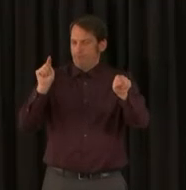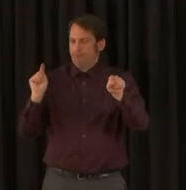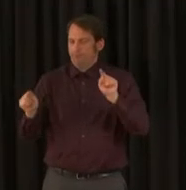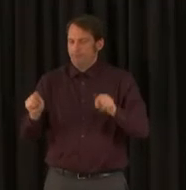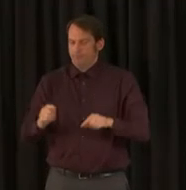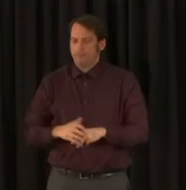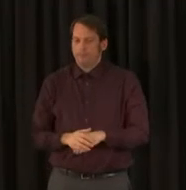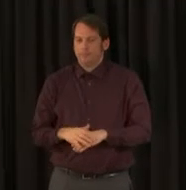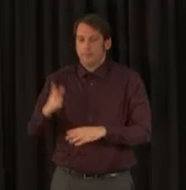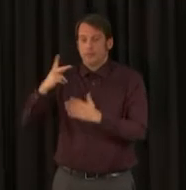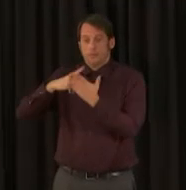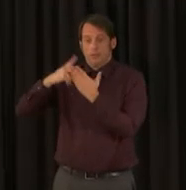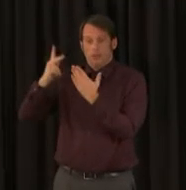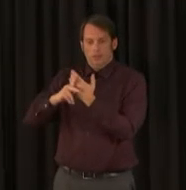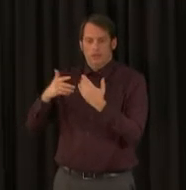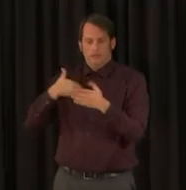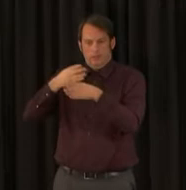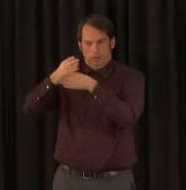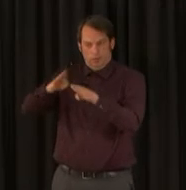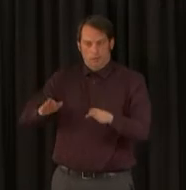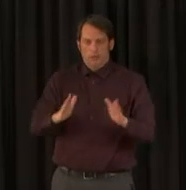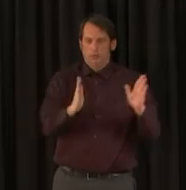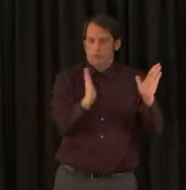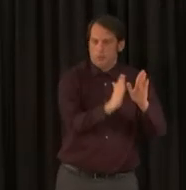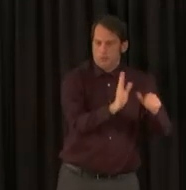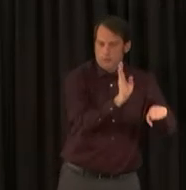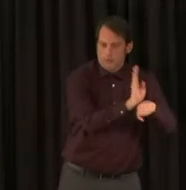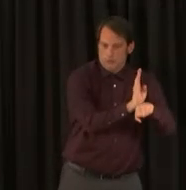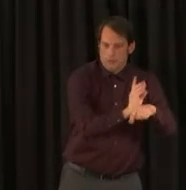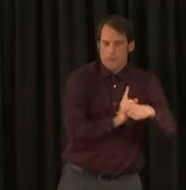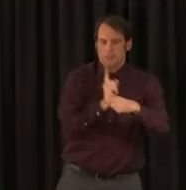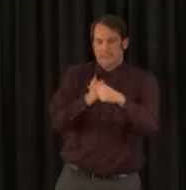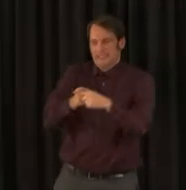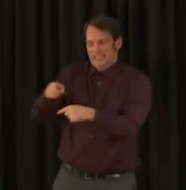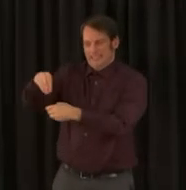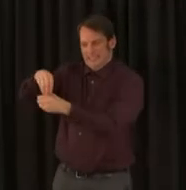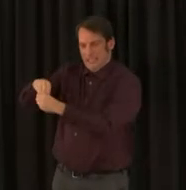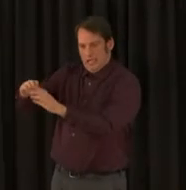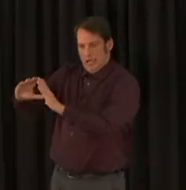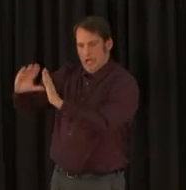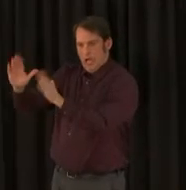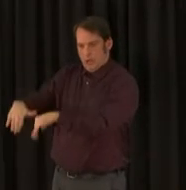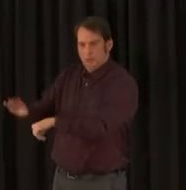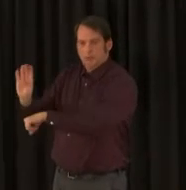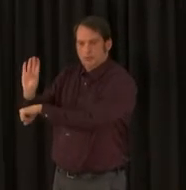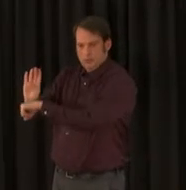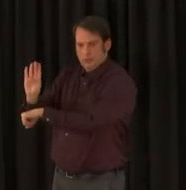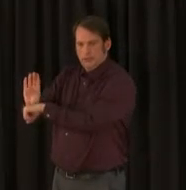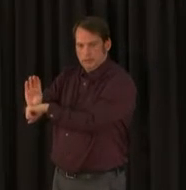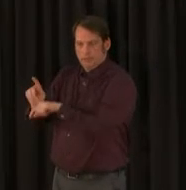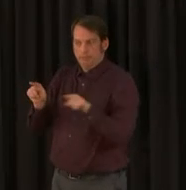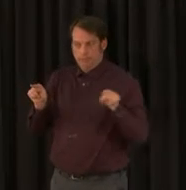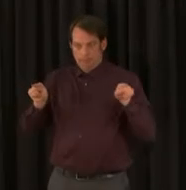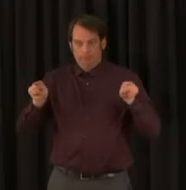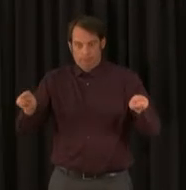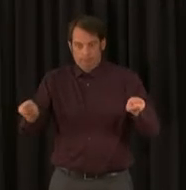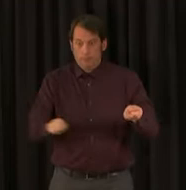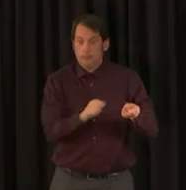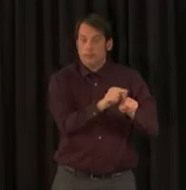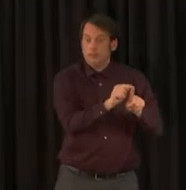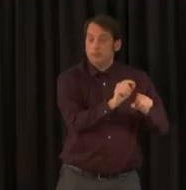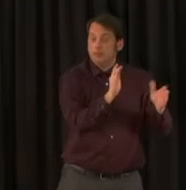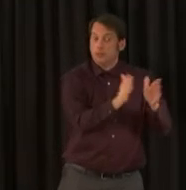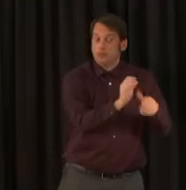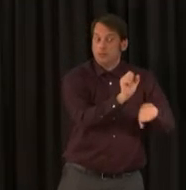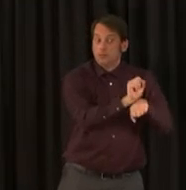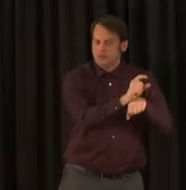between small business and housing. So small business, primarily with the lending program, it's SBA microloans